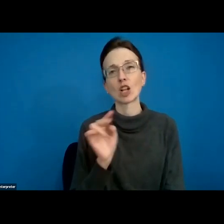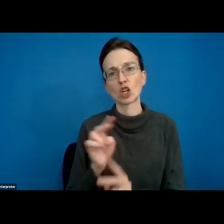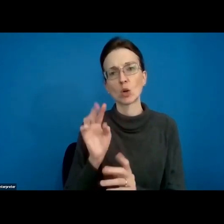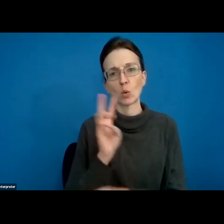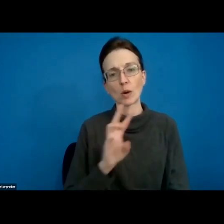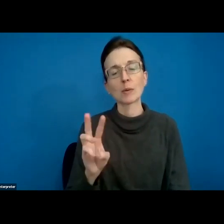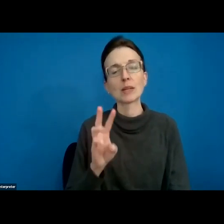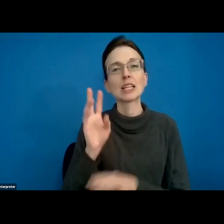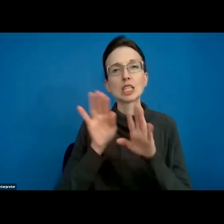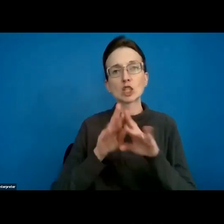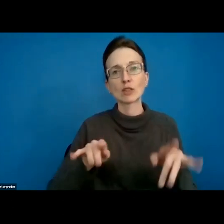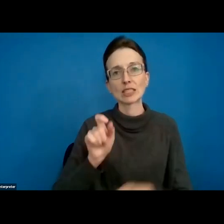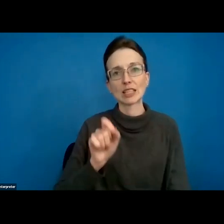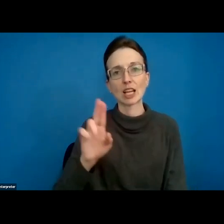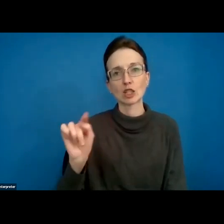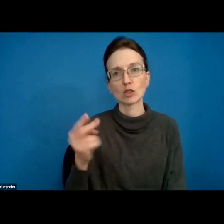website,